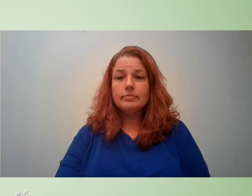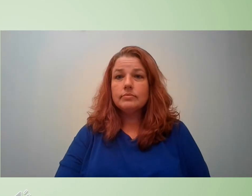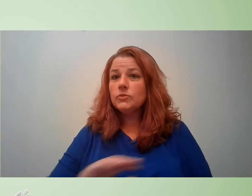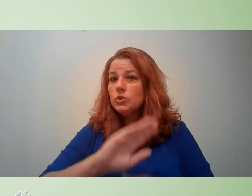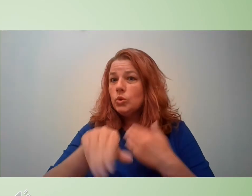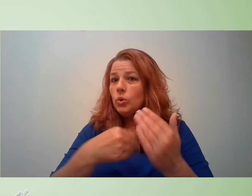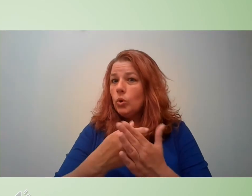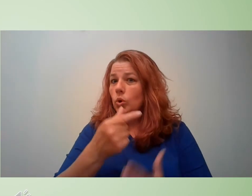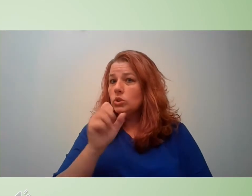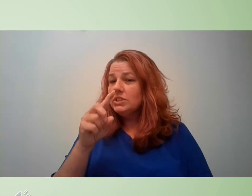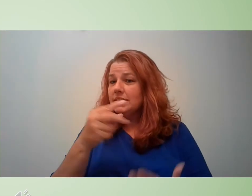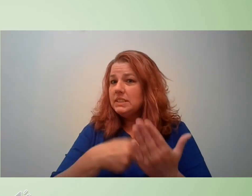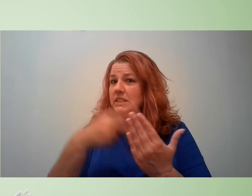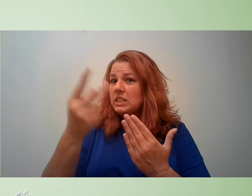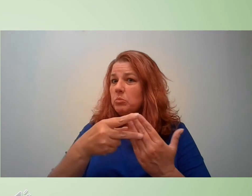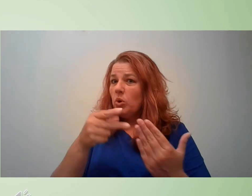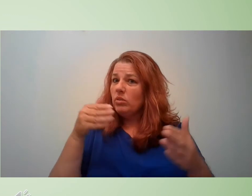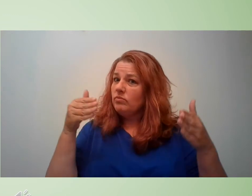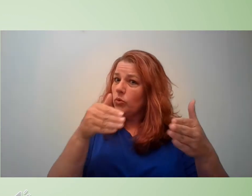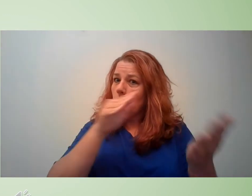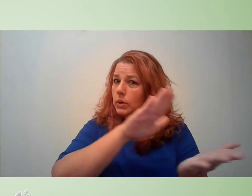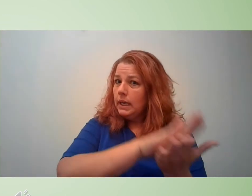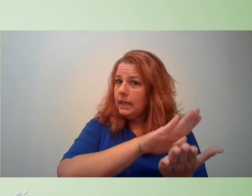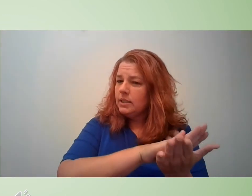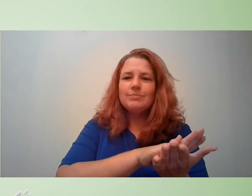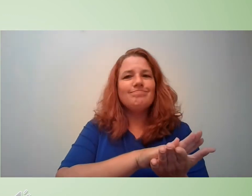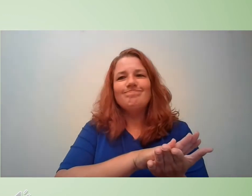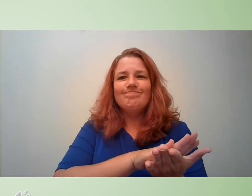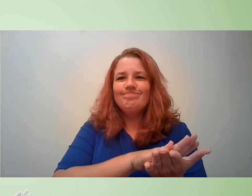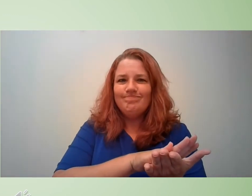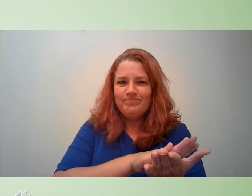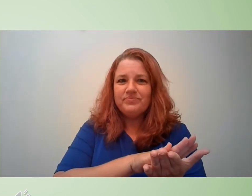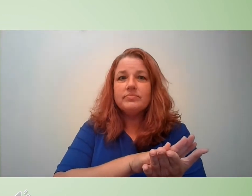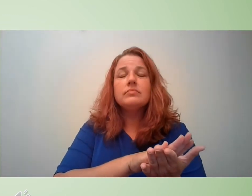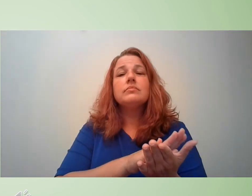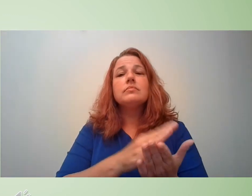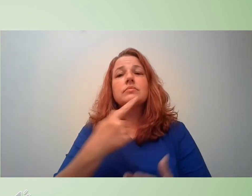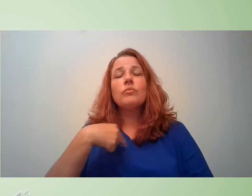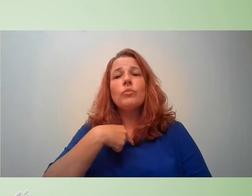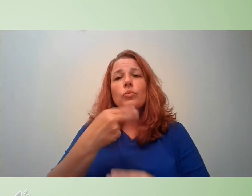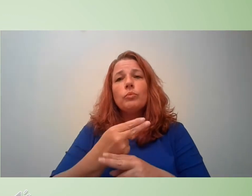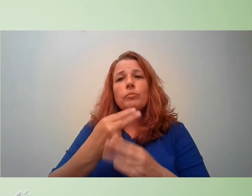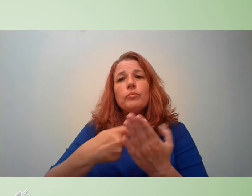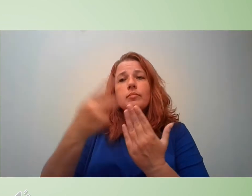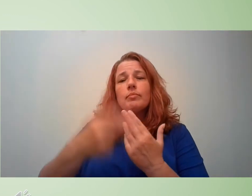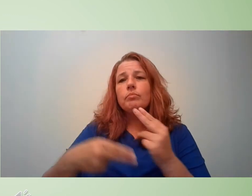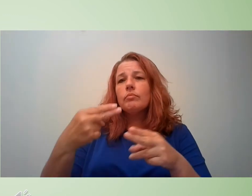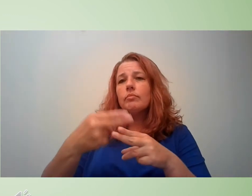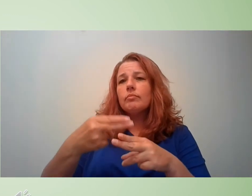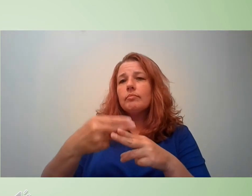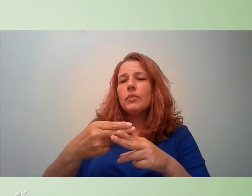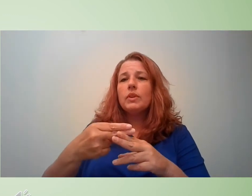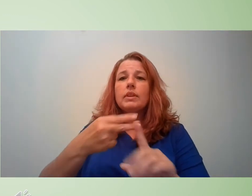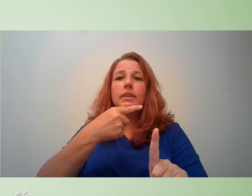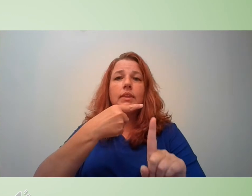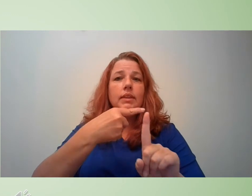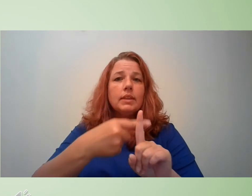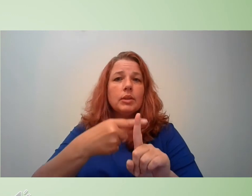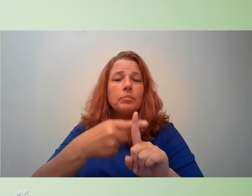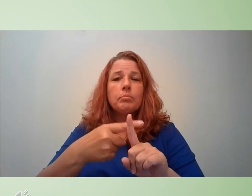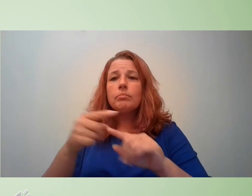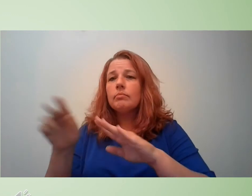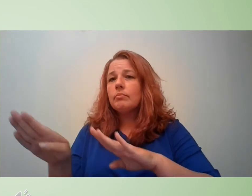Not all programs are academic. GSD also uses Positive Behavioral Interventions and Supports, or